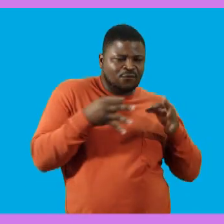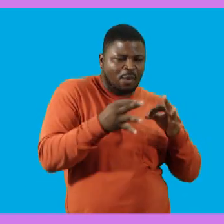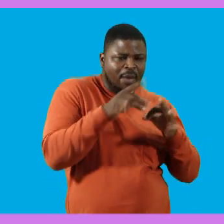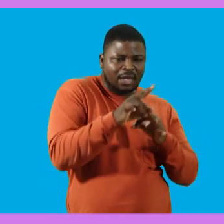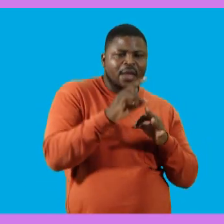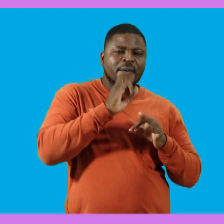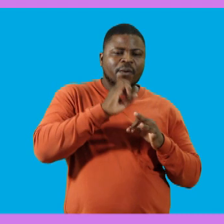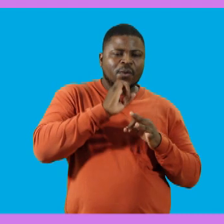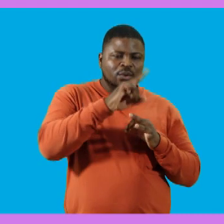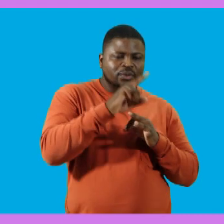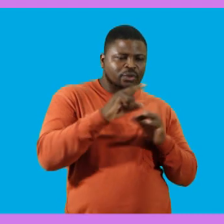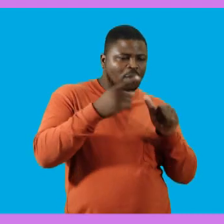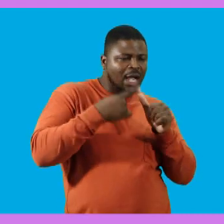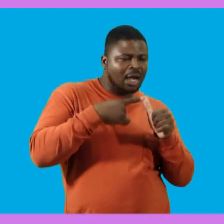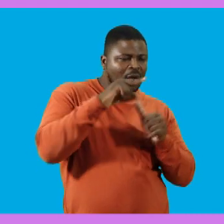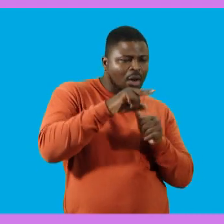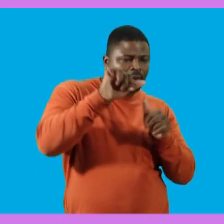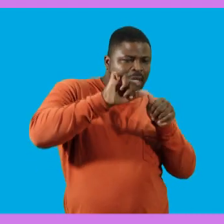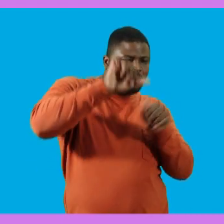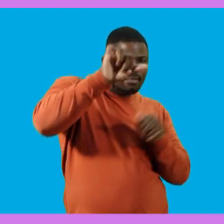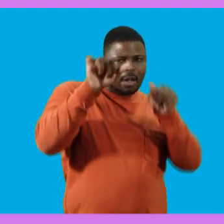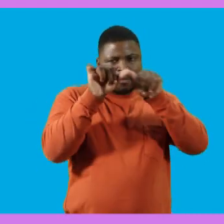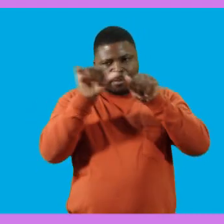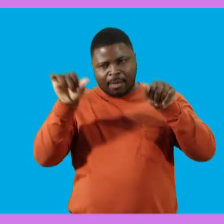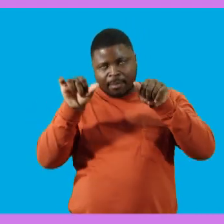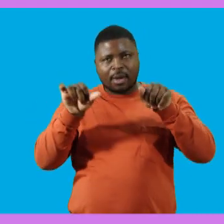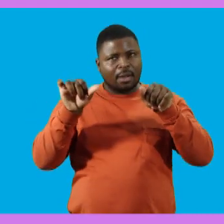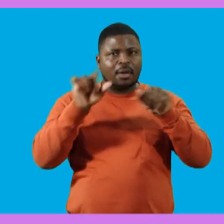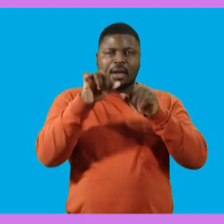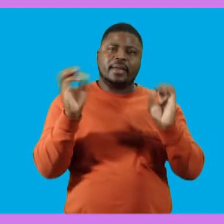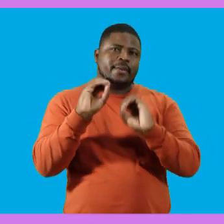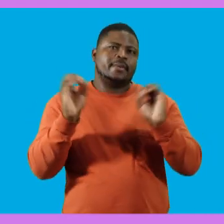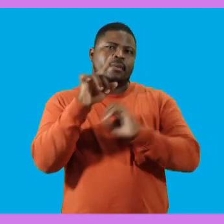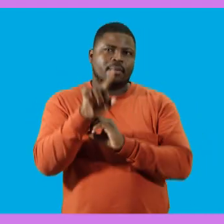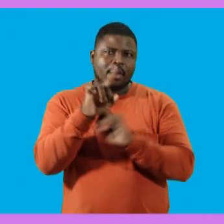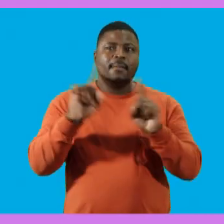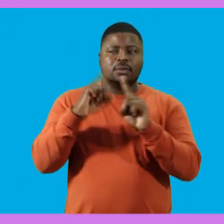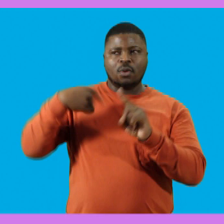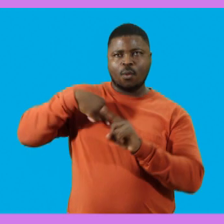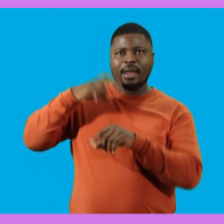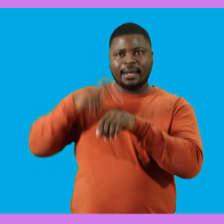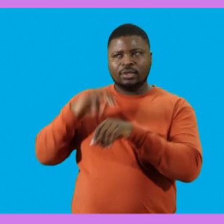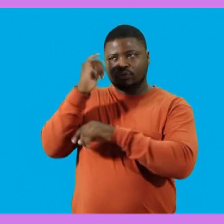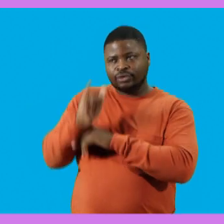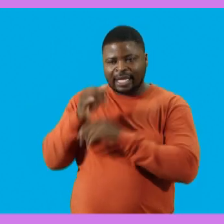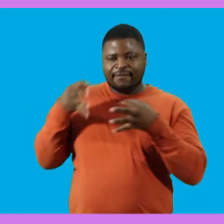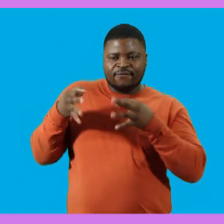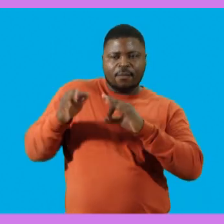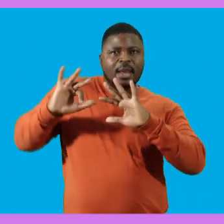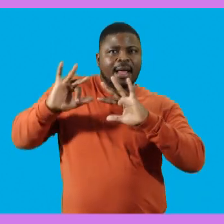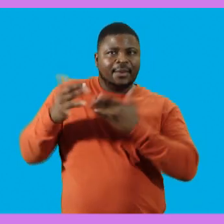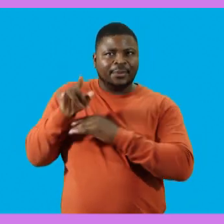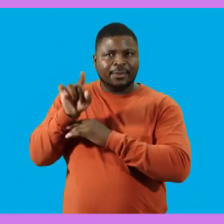to calculate the perimeter. So we need to go and look at what is given. We